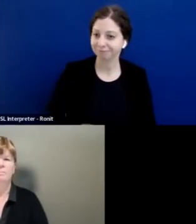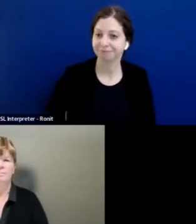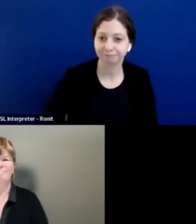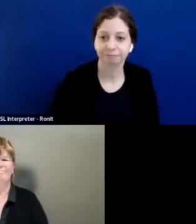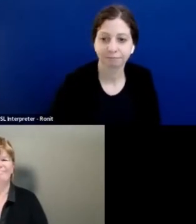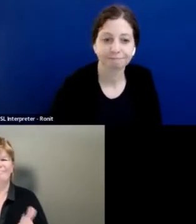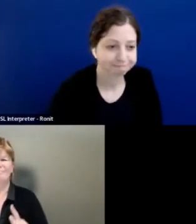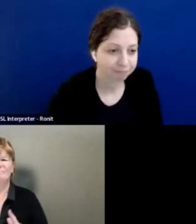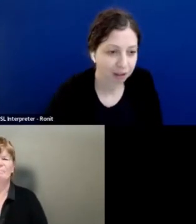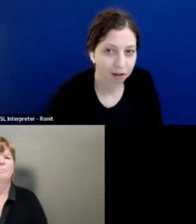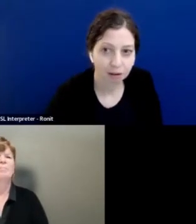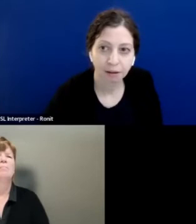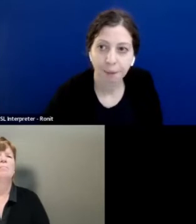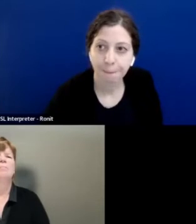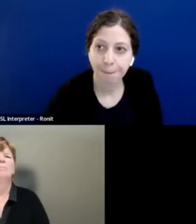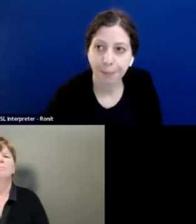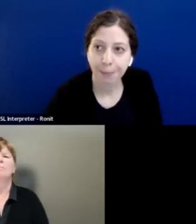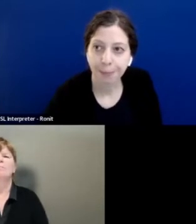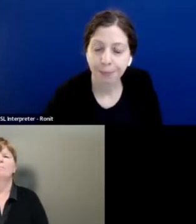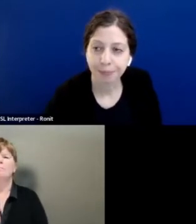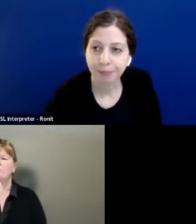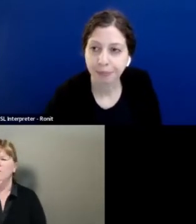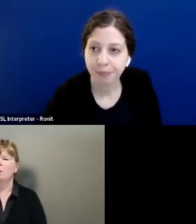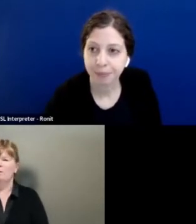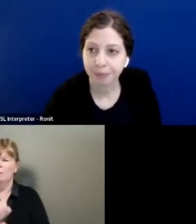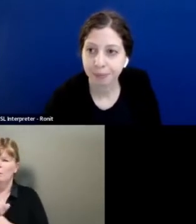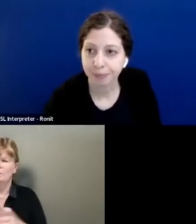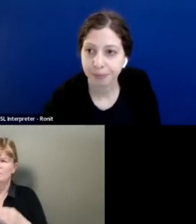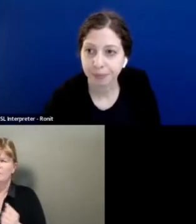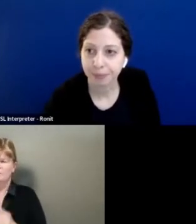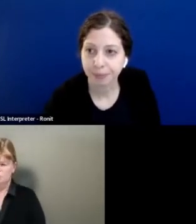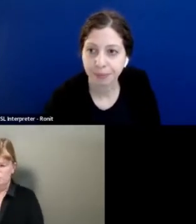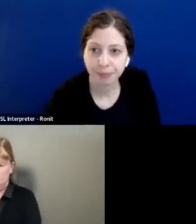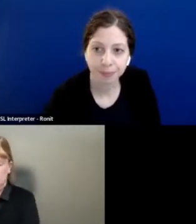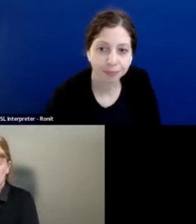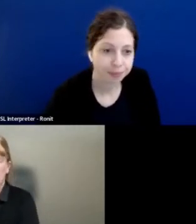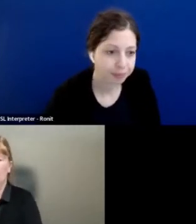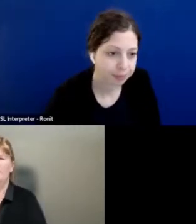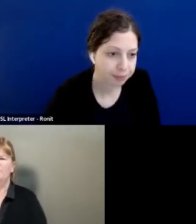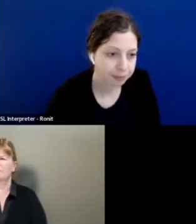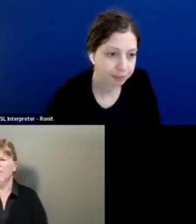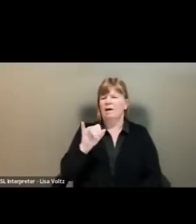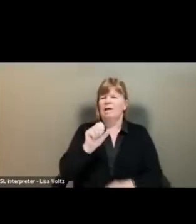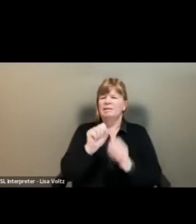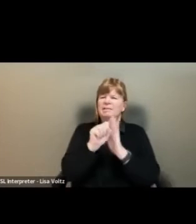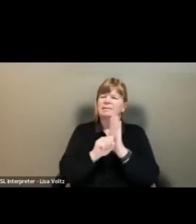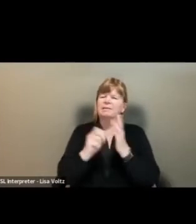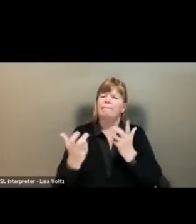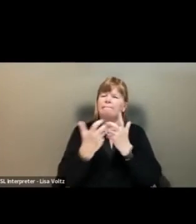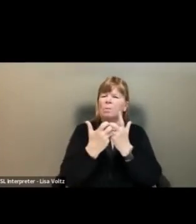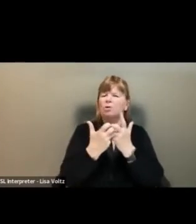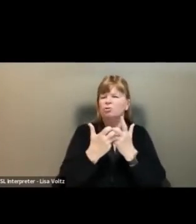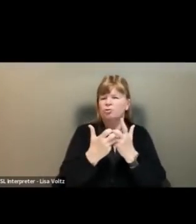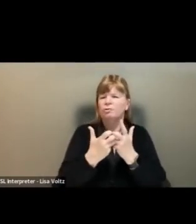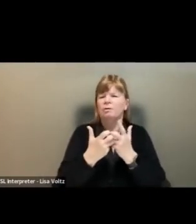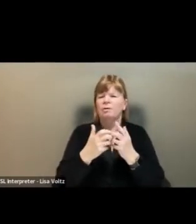Outside of the work that we're doing specific in Virginia, one of the benefits of being a TBI State Partnership Program grantee is the collaborative work we get to do